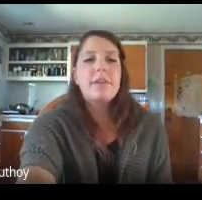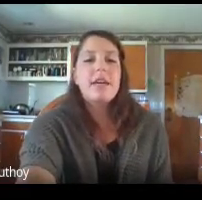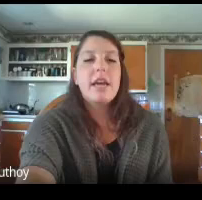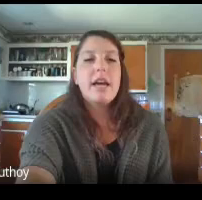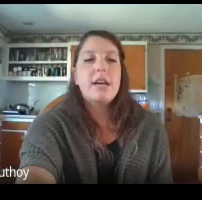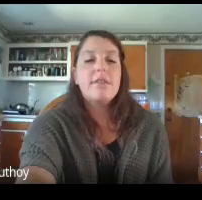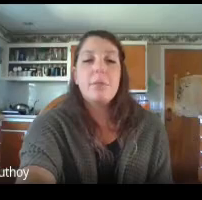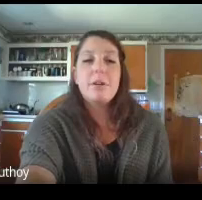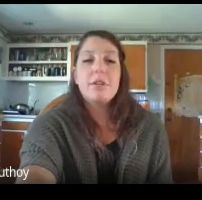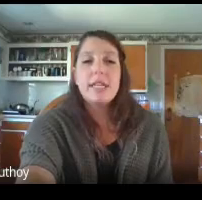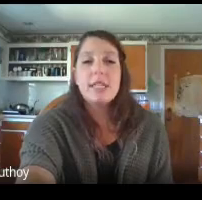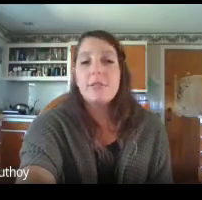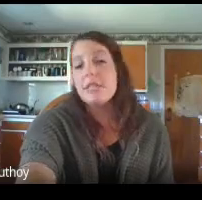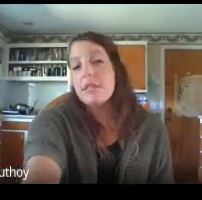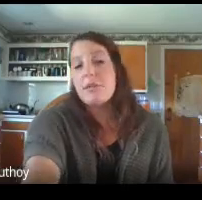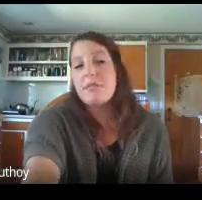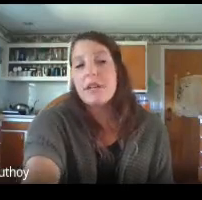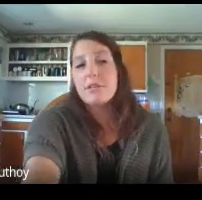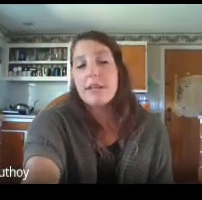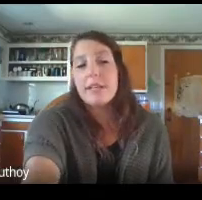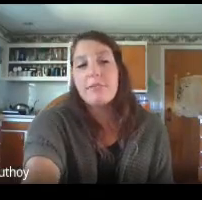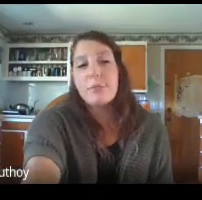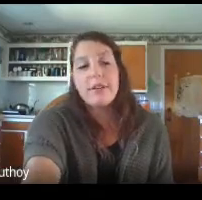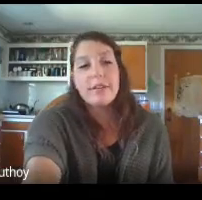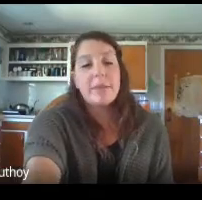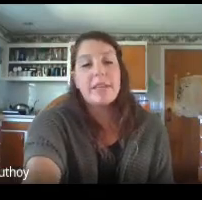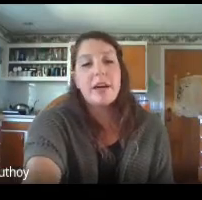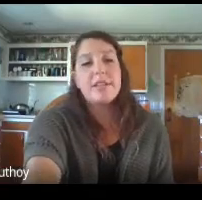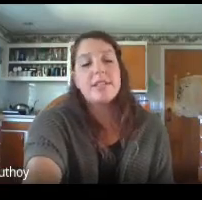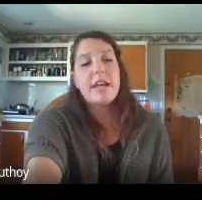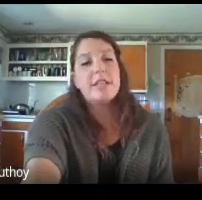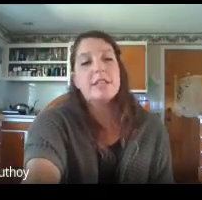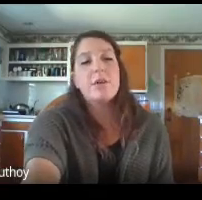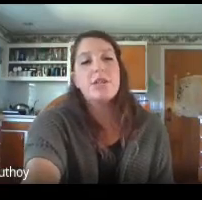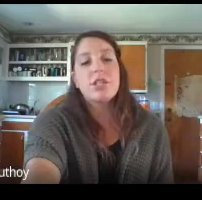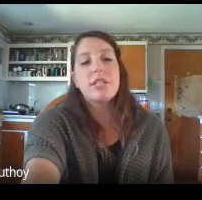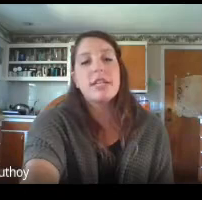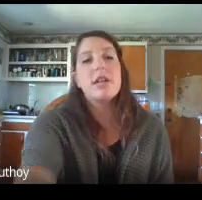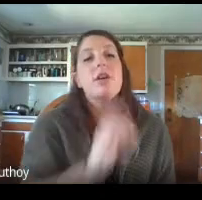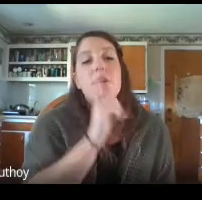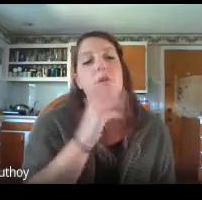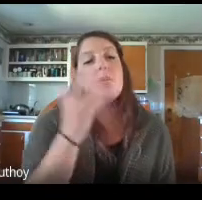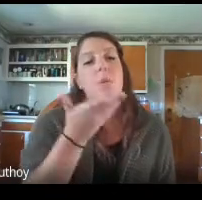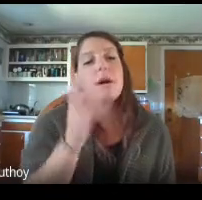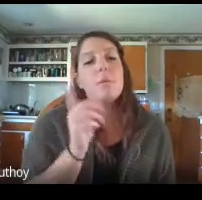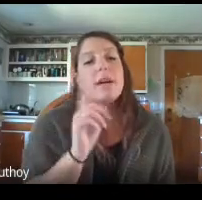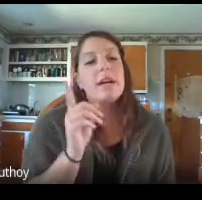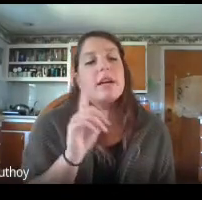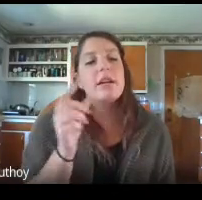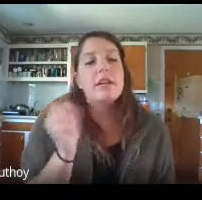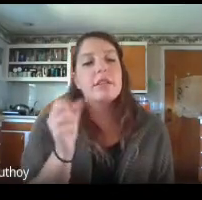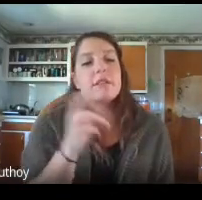that. And in personal ID, we start with fingerspelling, move on to meeting others, asking questions like who,